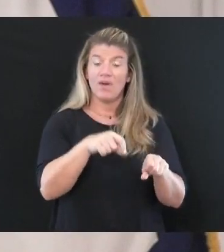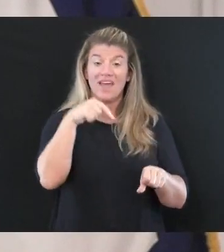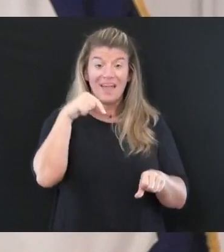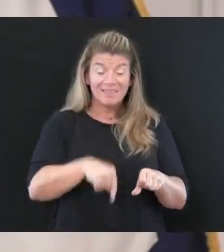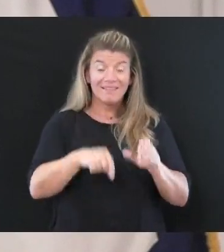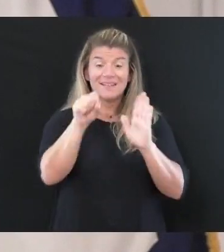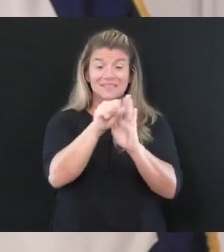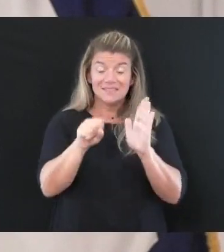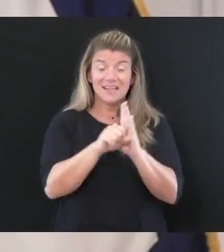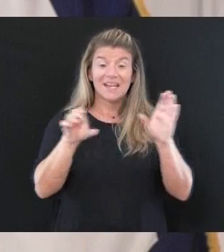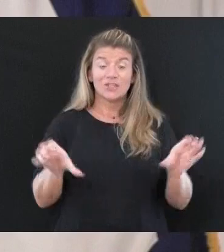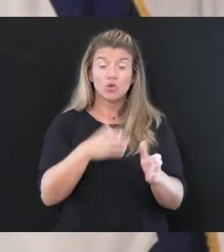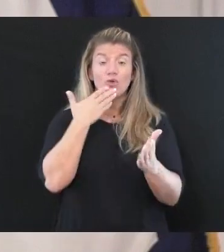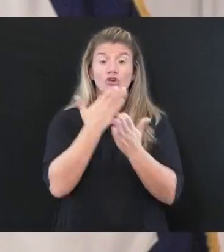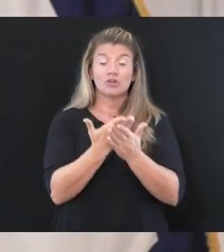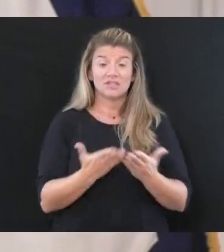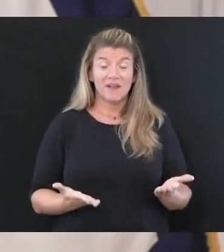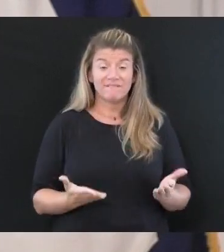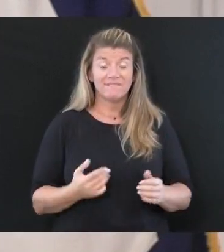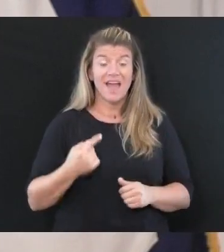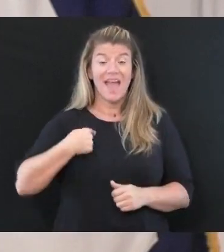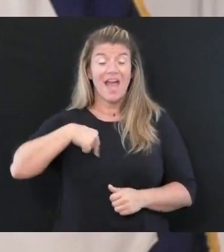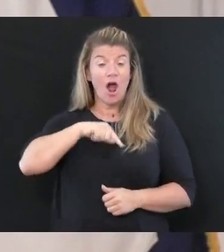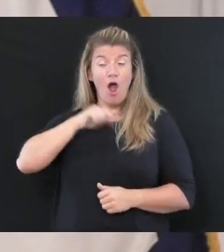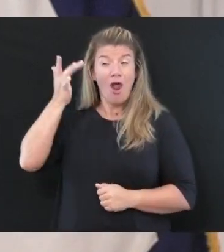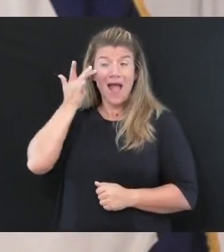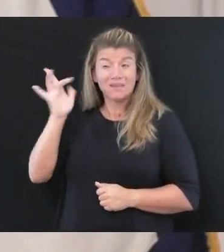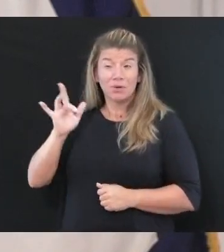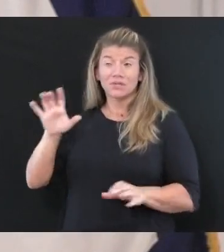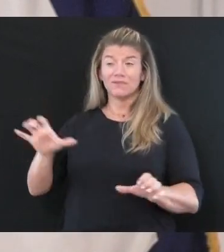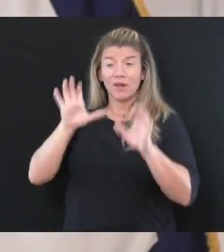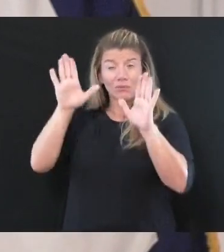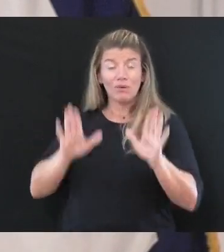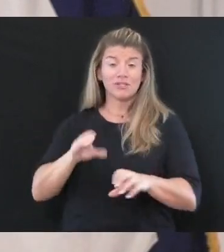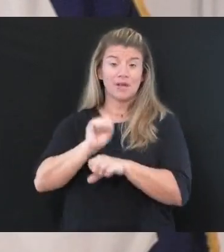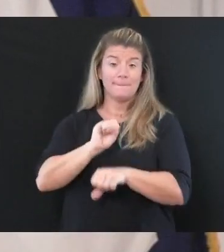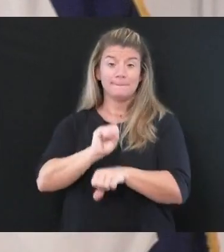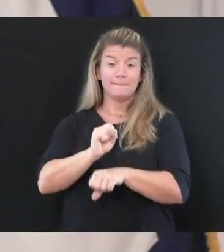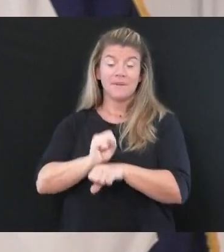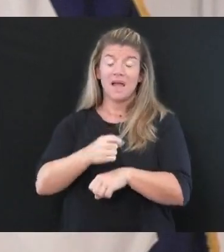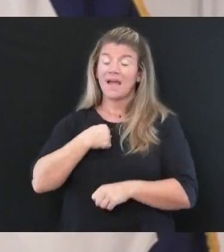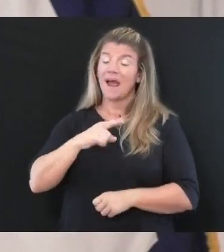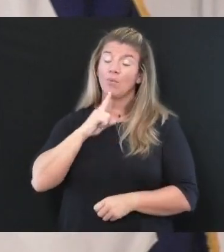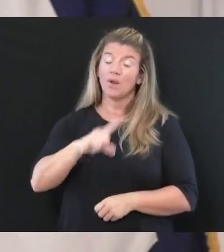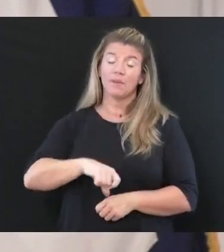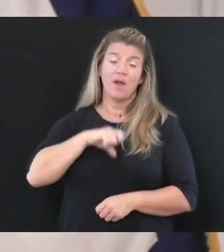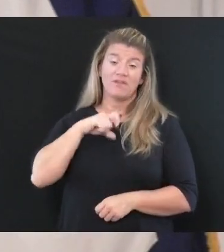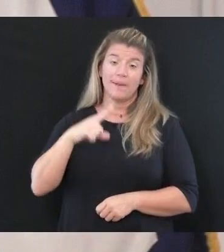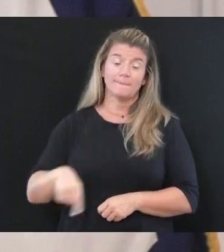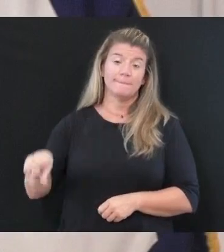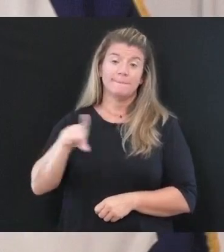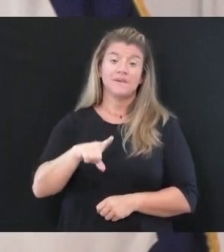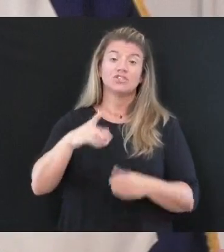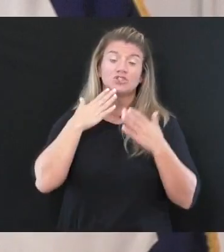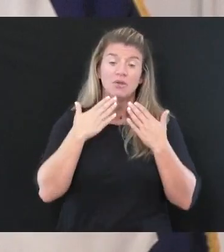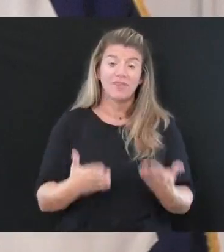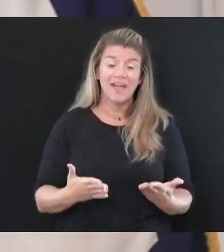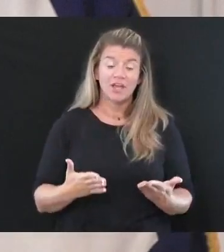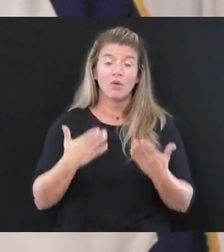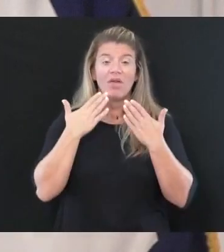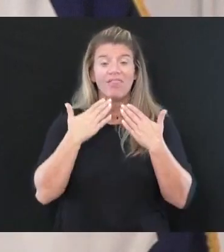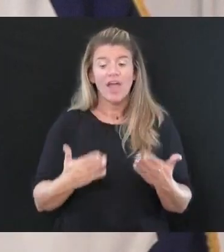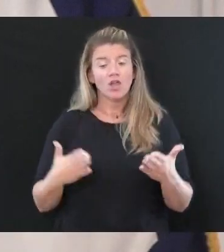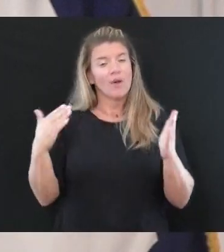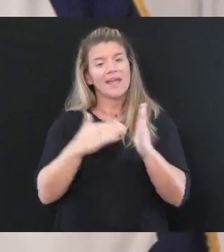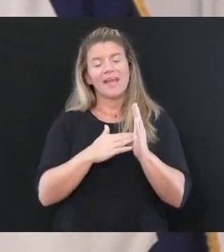doing good stuff, and these experts have done a whale of a job, and I'm really, really proud of them. So thanks again to